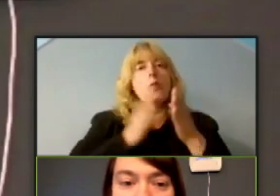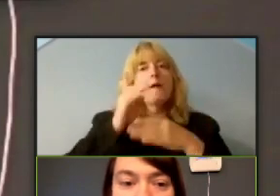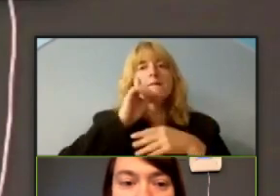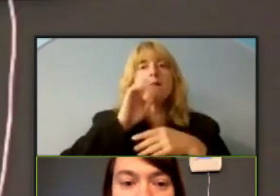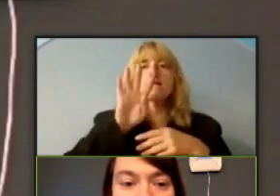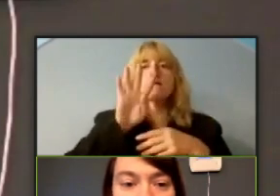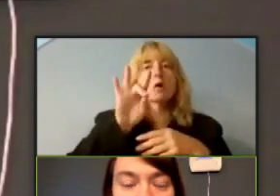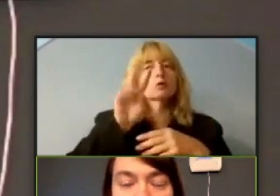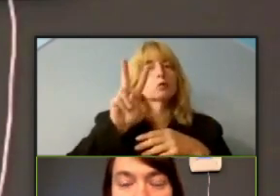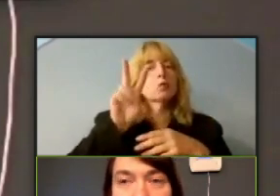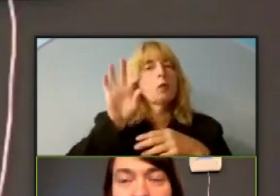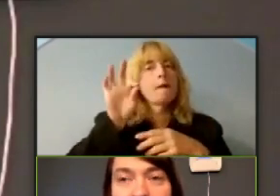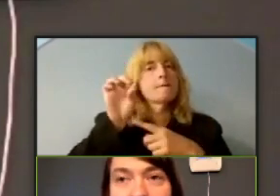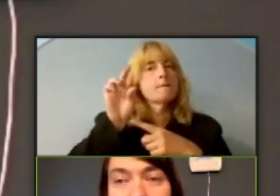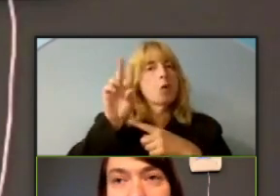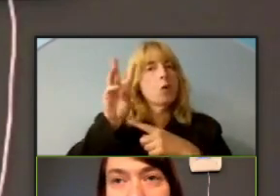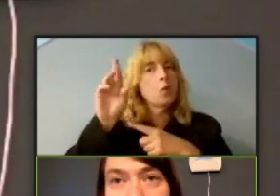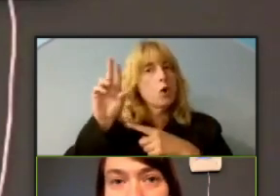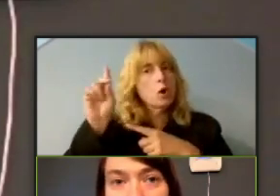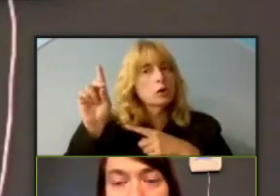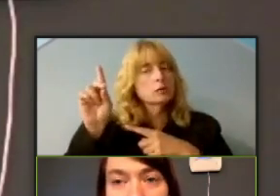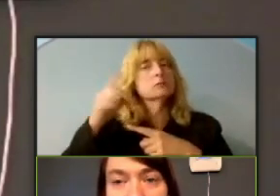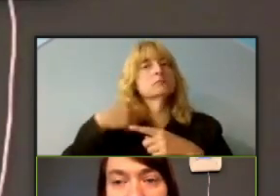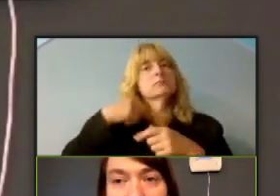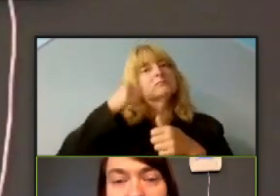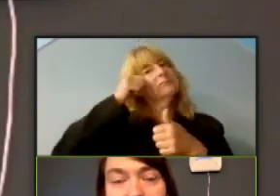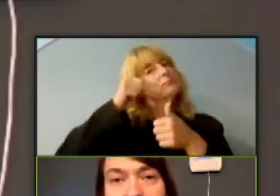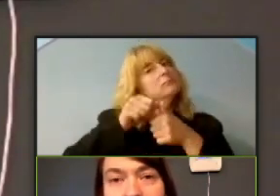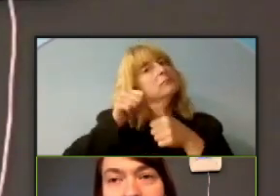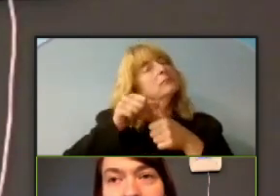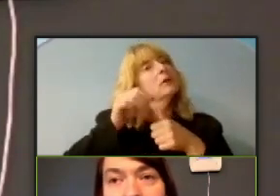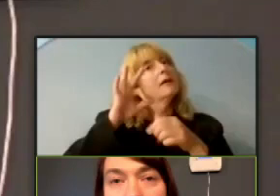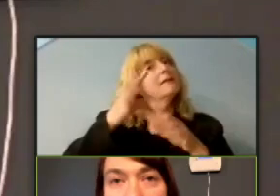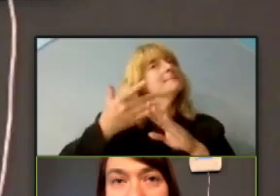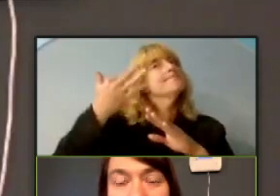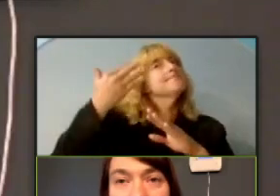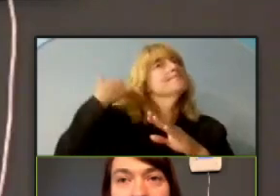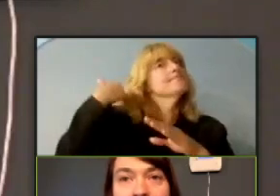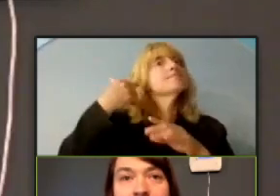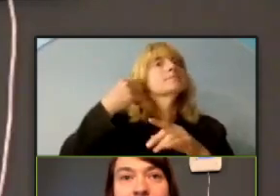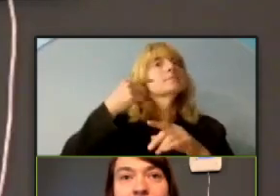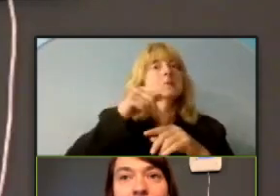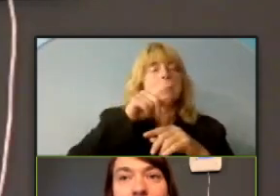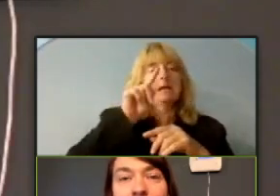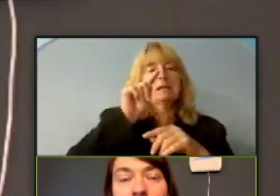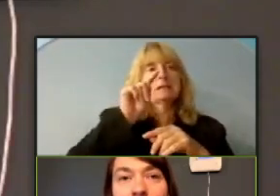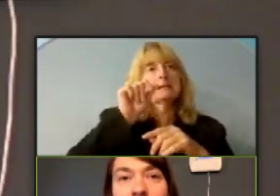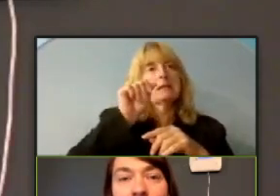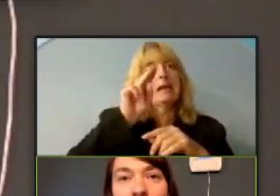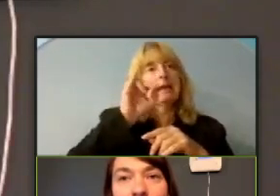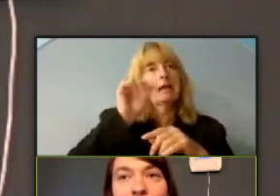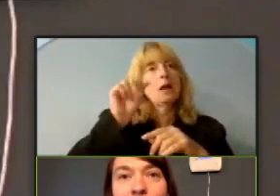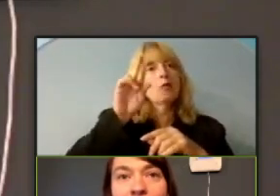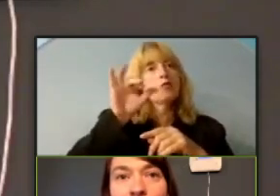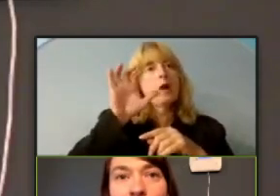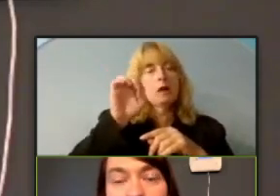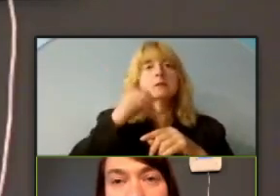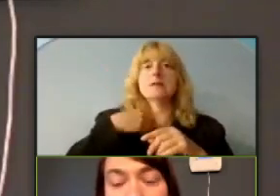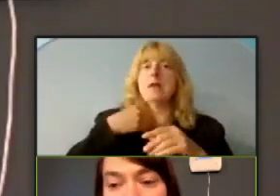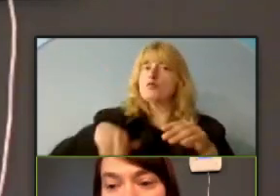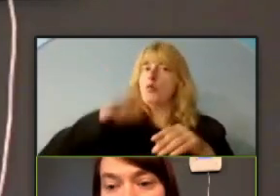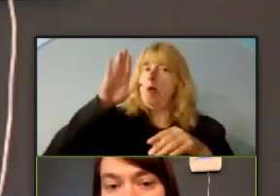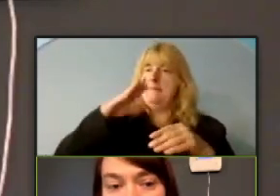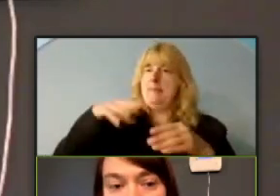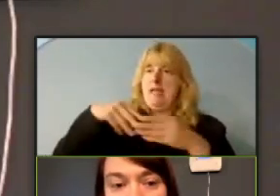speaking today in remembrance of Tamir Rice. I grew up outside of Cleveland, and Tamir Rice, a young, beautiful Black boy,